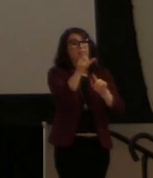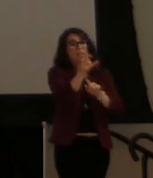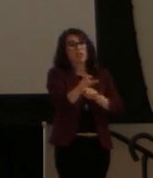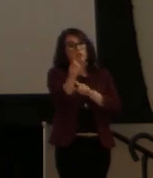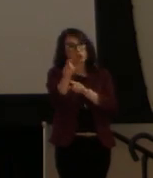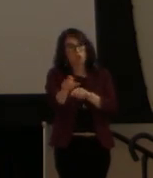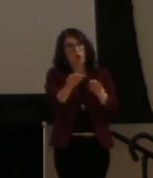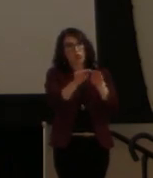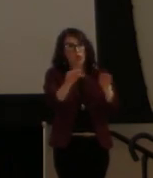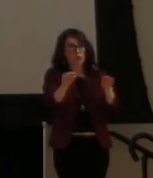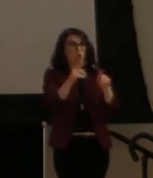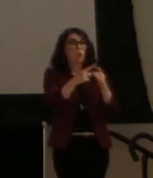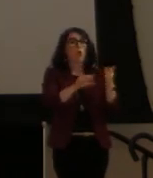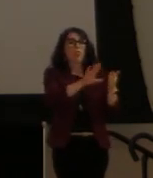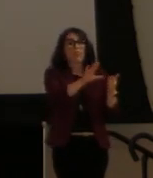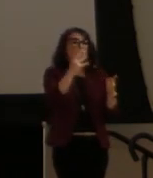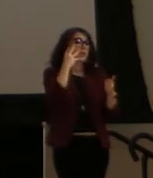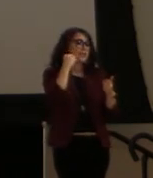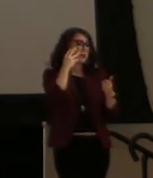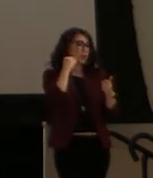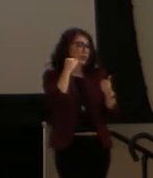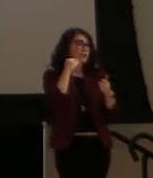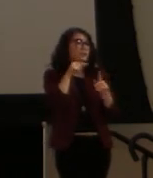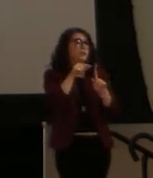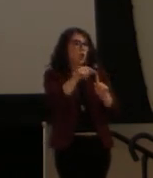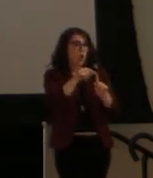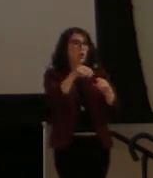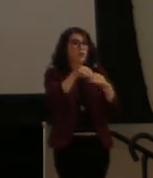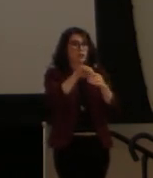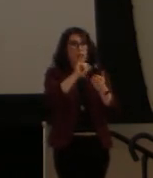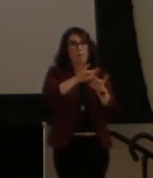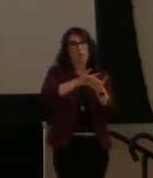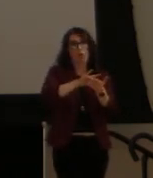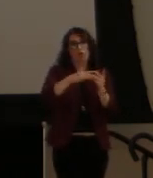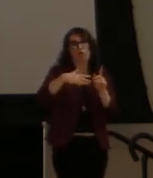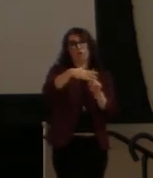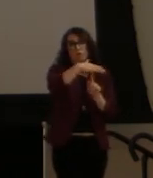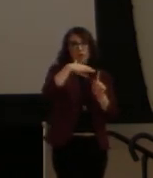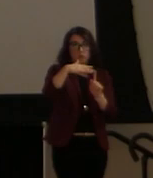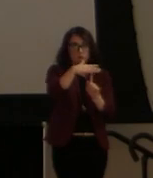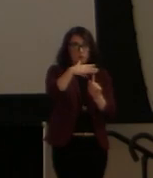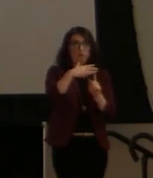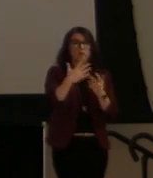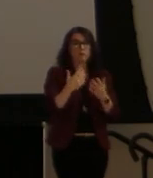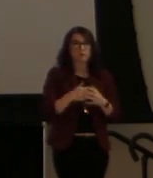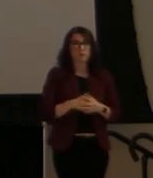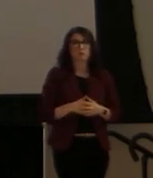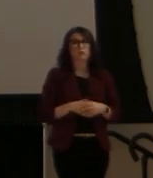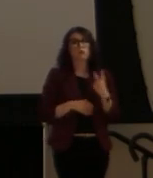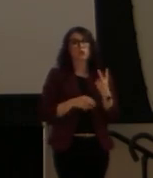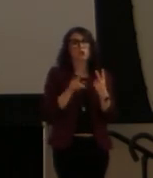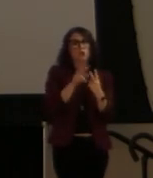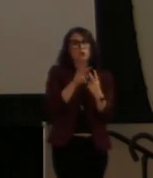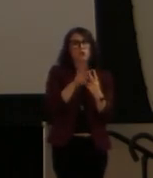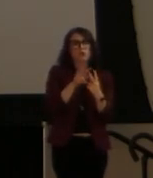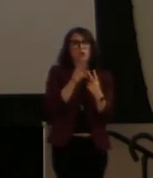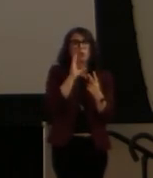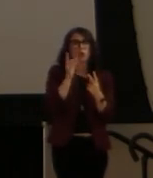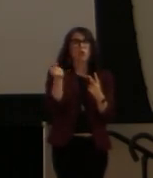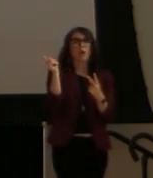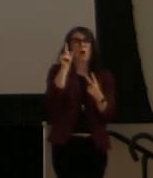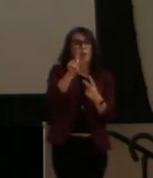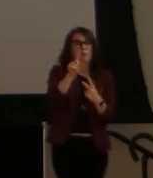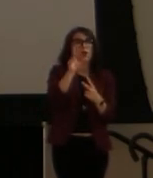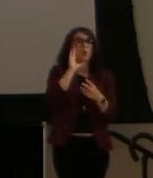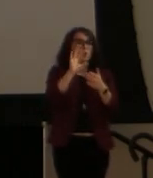transgender healthcare experiences are gendered and racialized. So the two of them are going to come up and they are going to speak